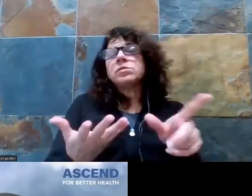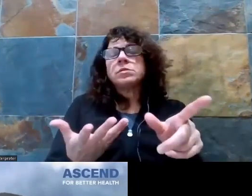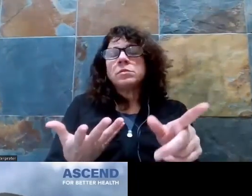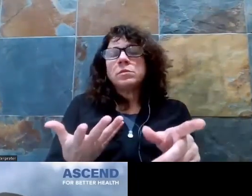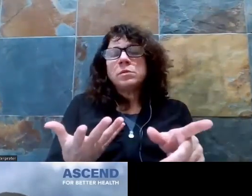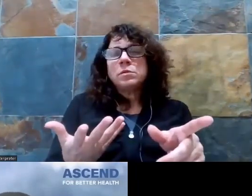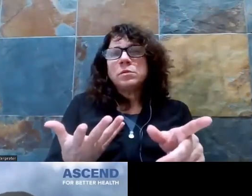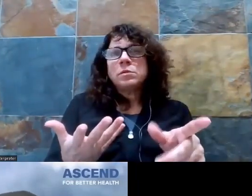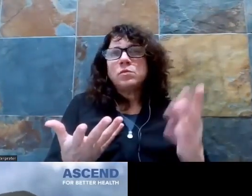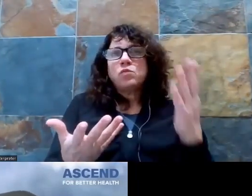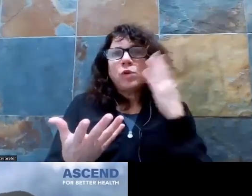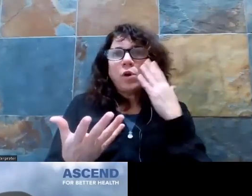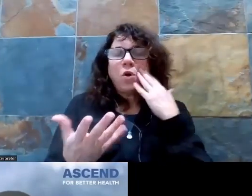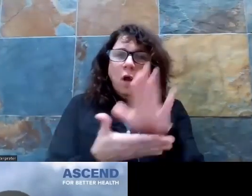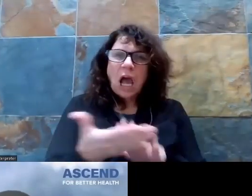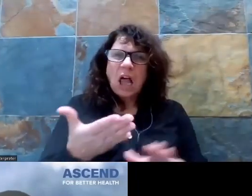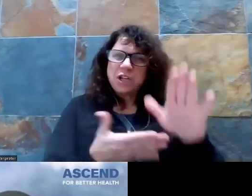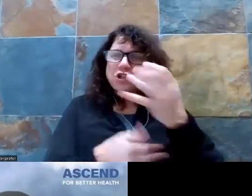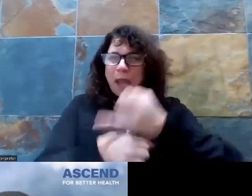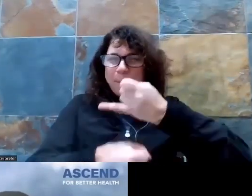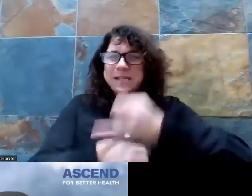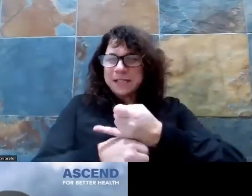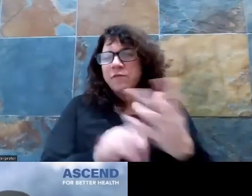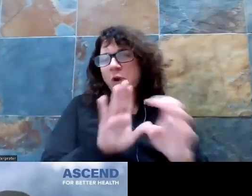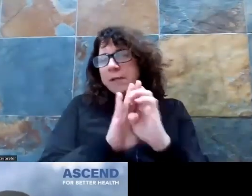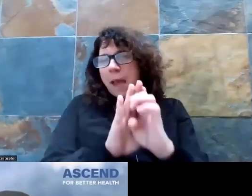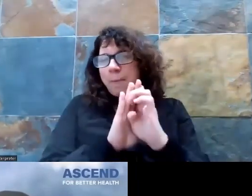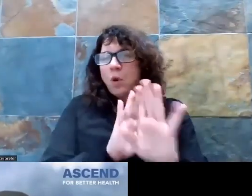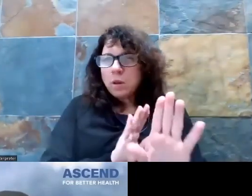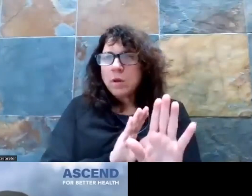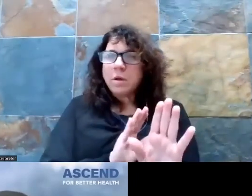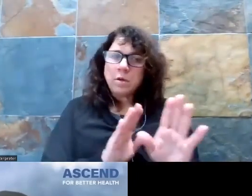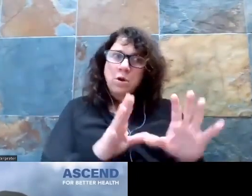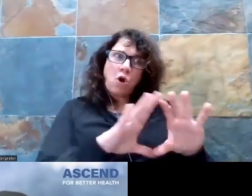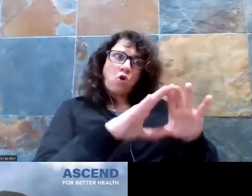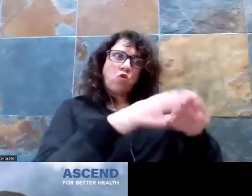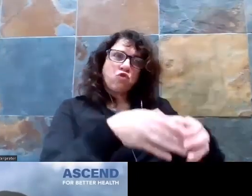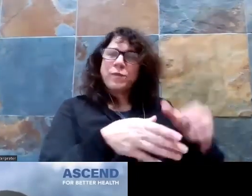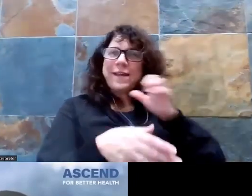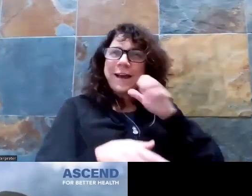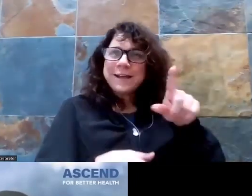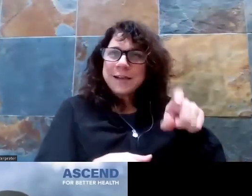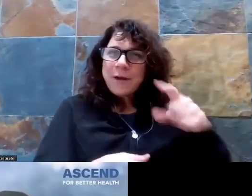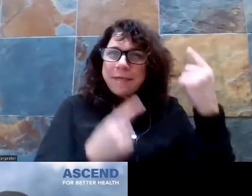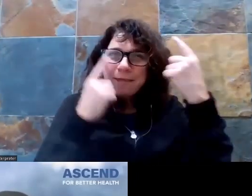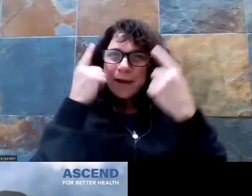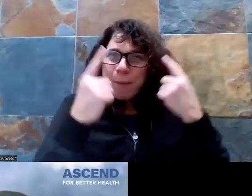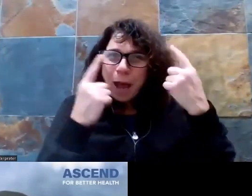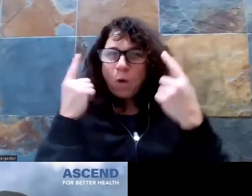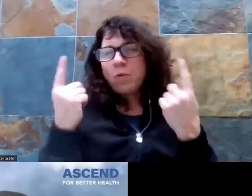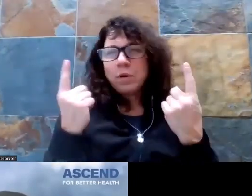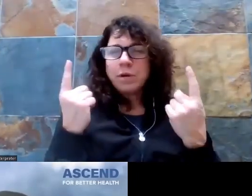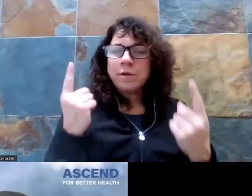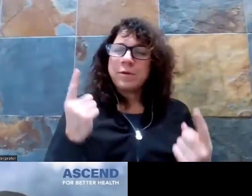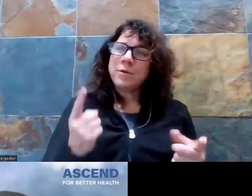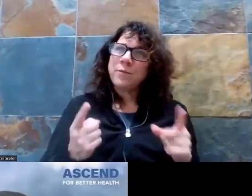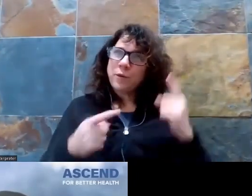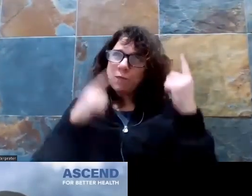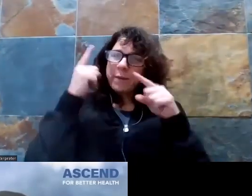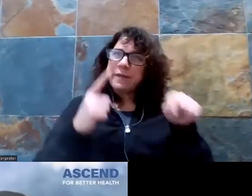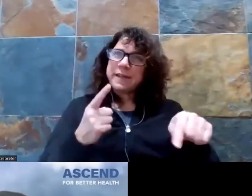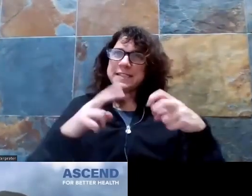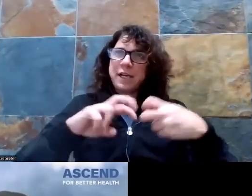example. We know on college campuses, for example, this is a group that you wouldn't necessarily think about when you think about this